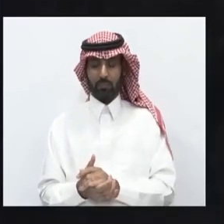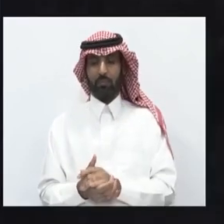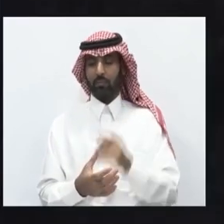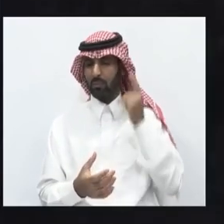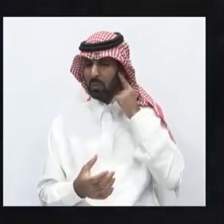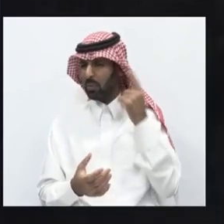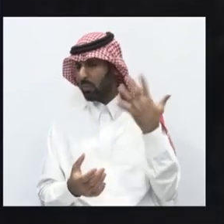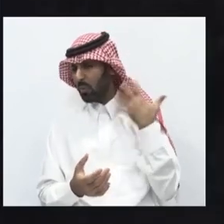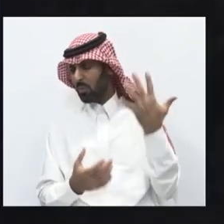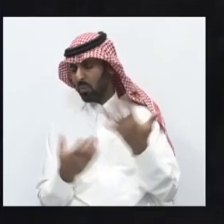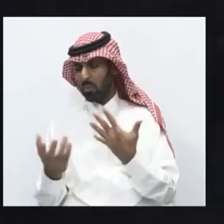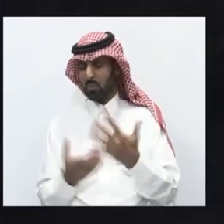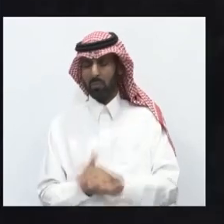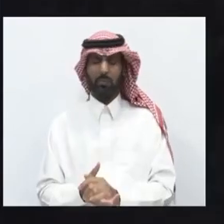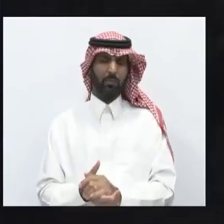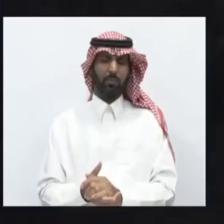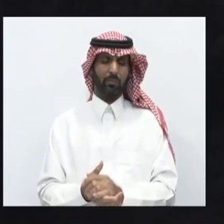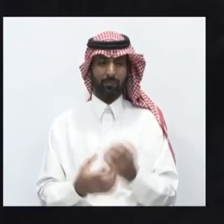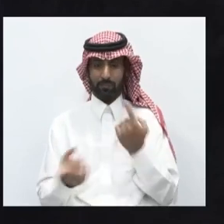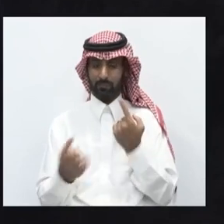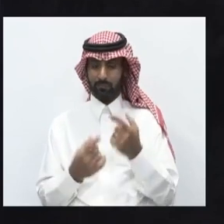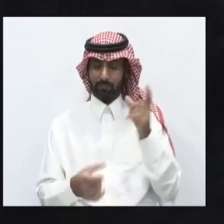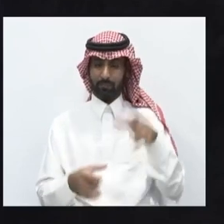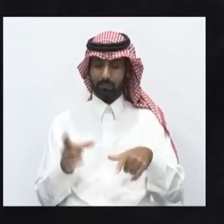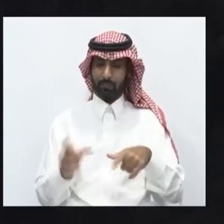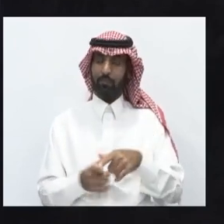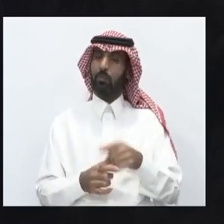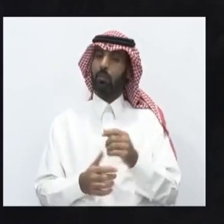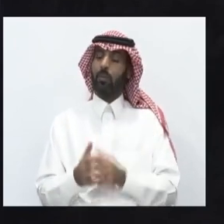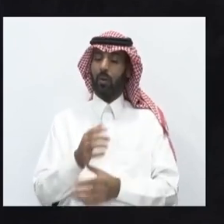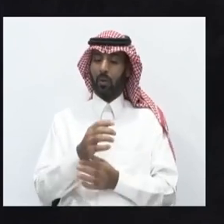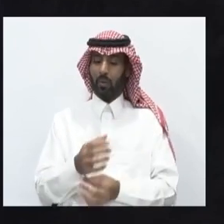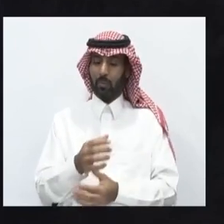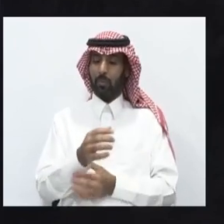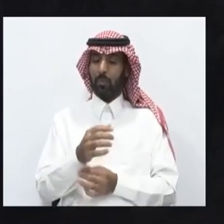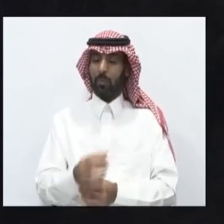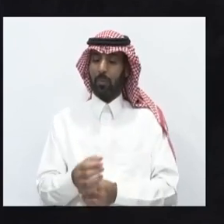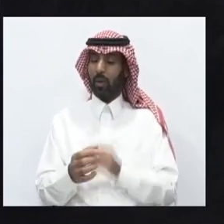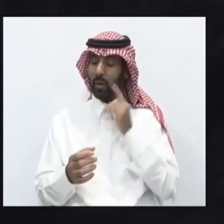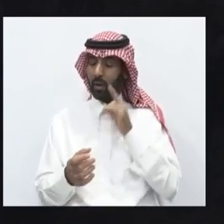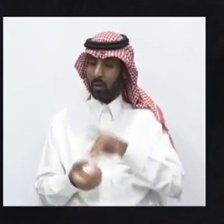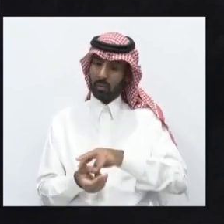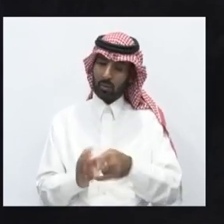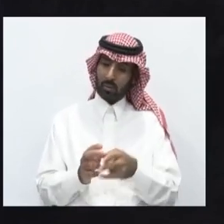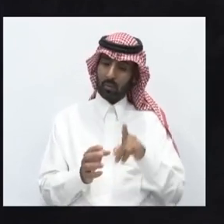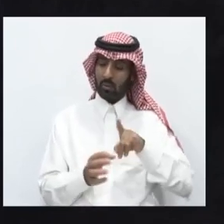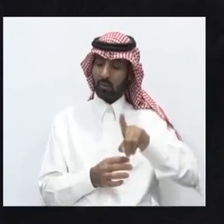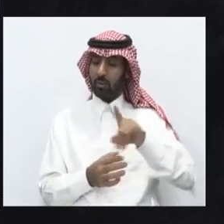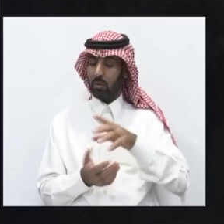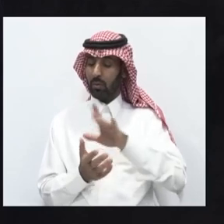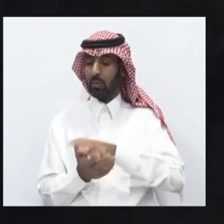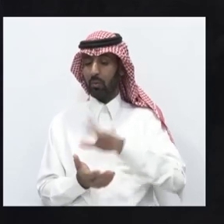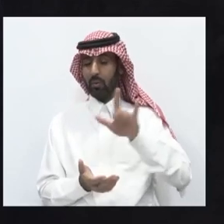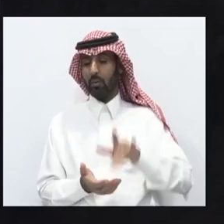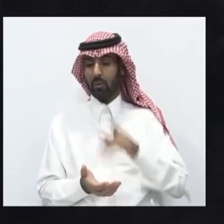heard some loud noises? Someone is arguing with the pilot or with the flight attendant that they want to change their seat. Or maybe